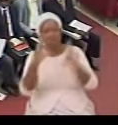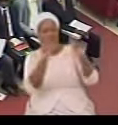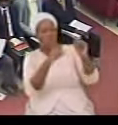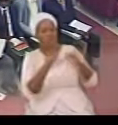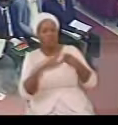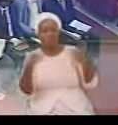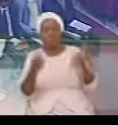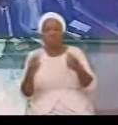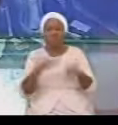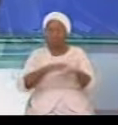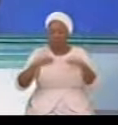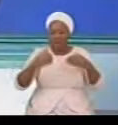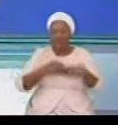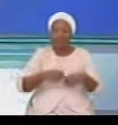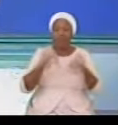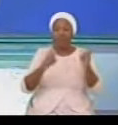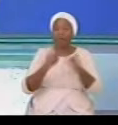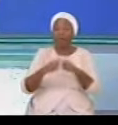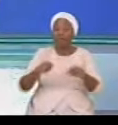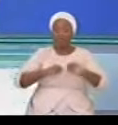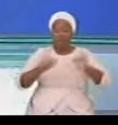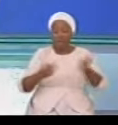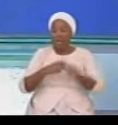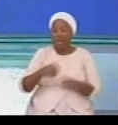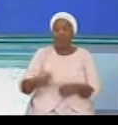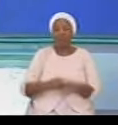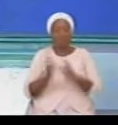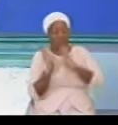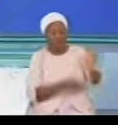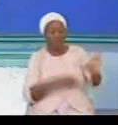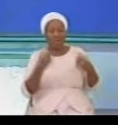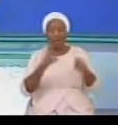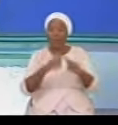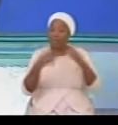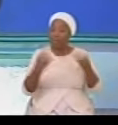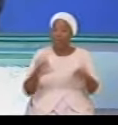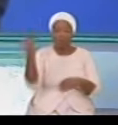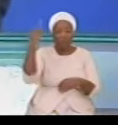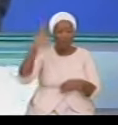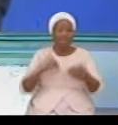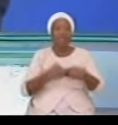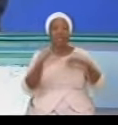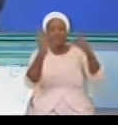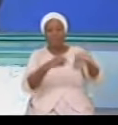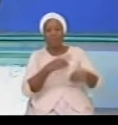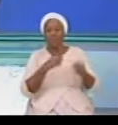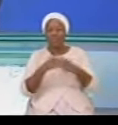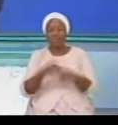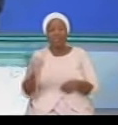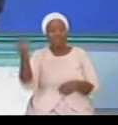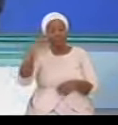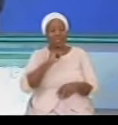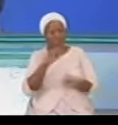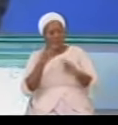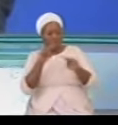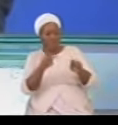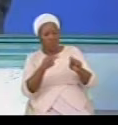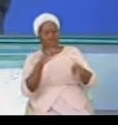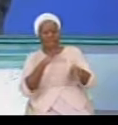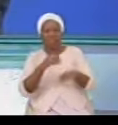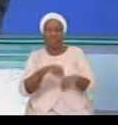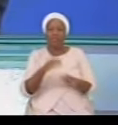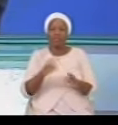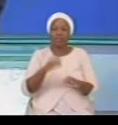power to resist or to deny. But now grace has come. And grace is watching at the door. When